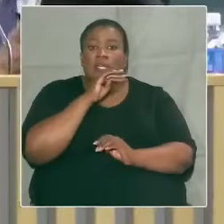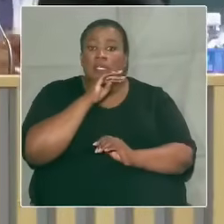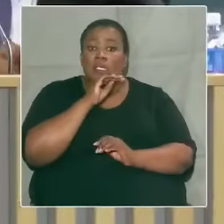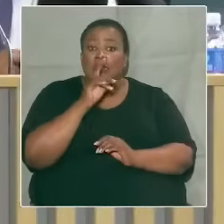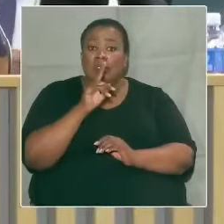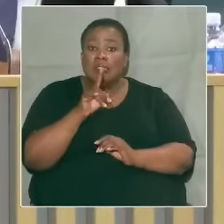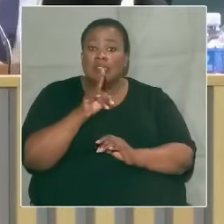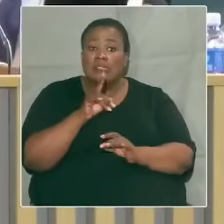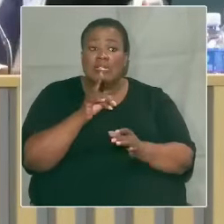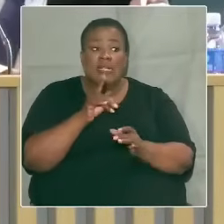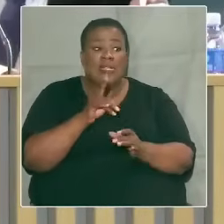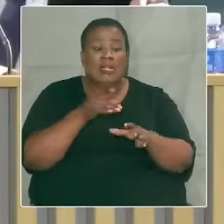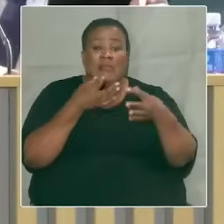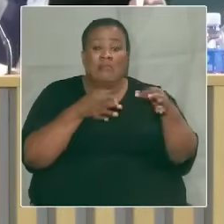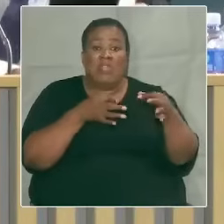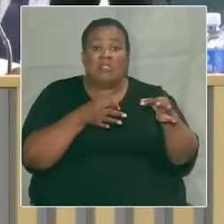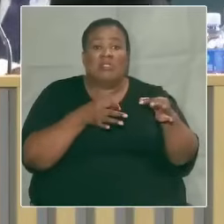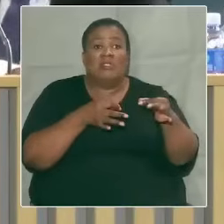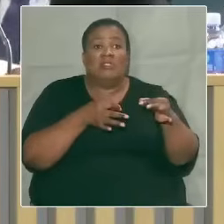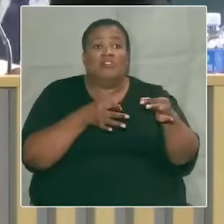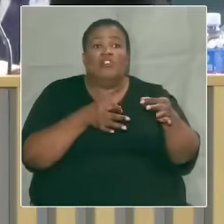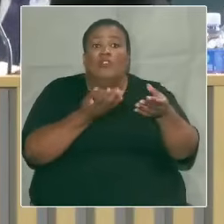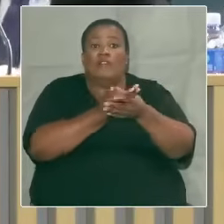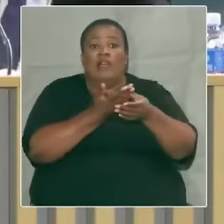Mutao. So,